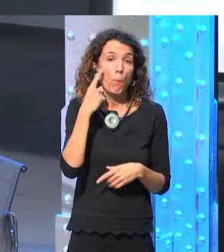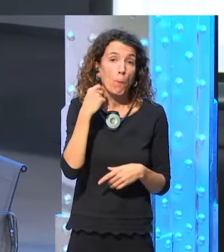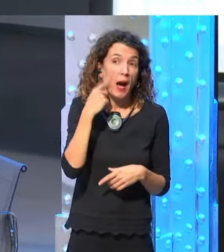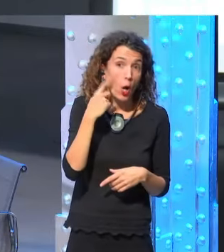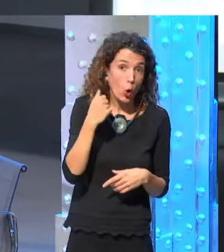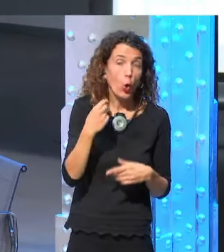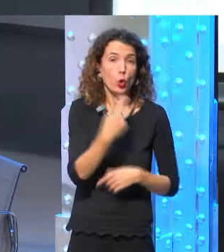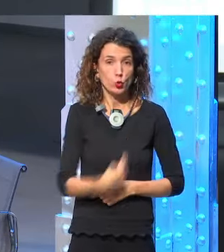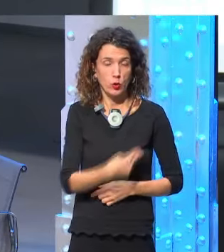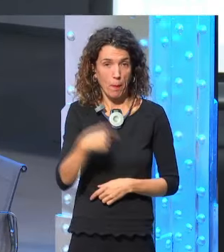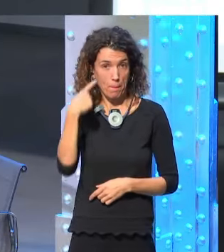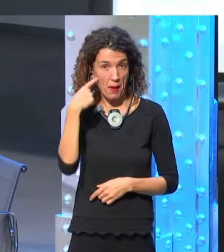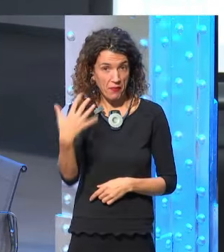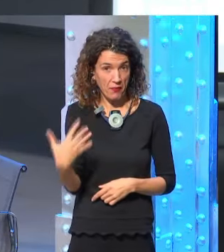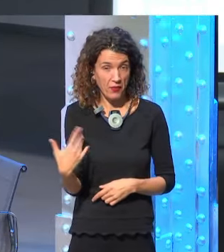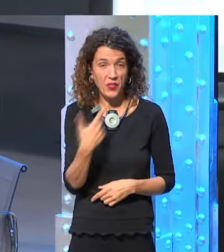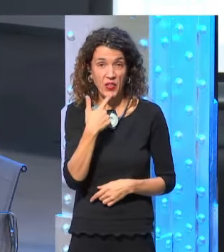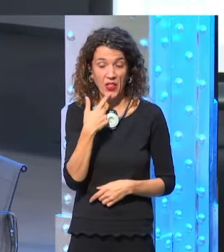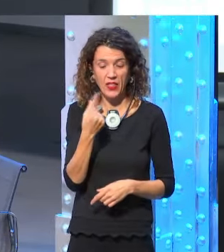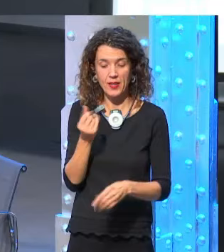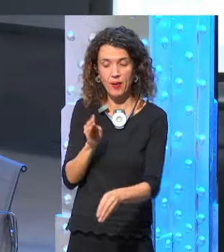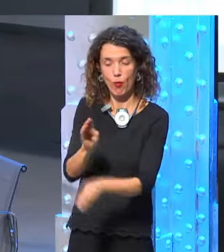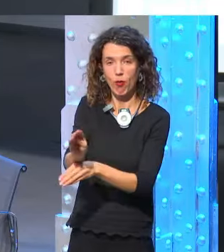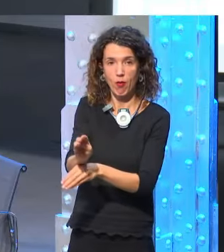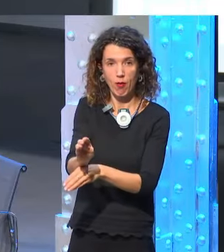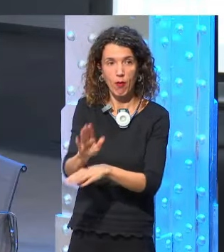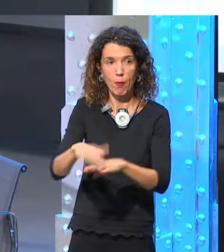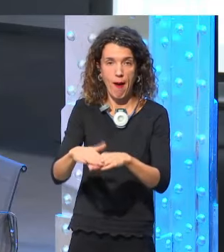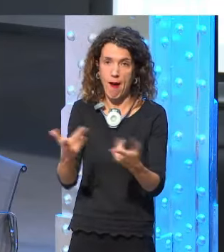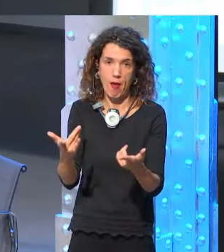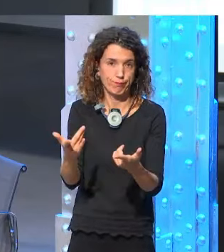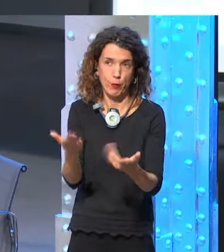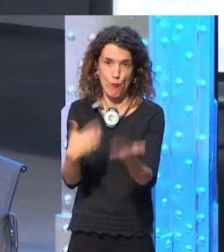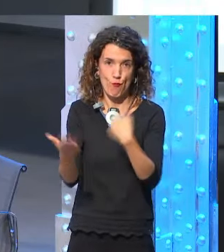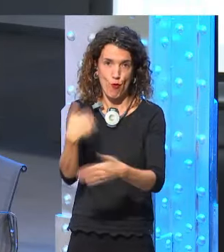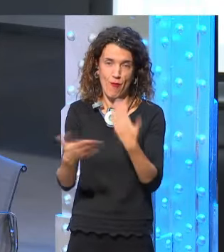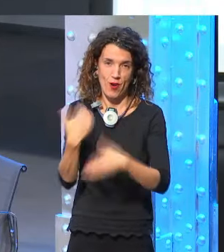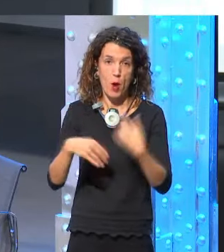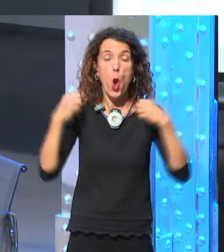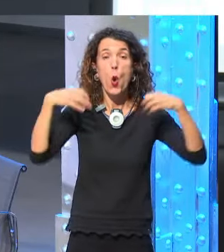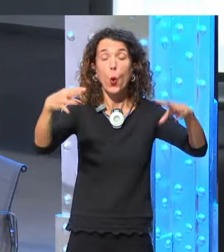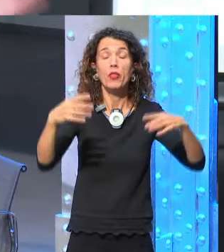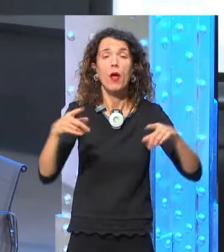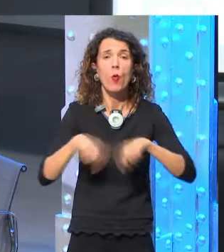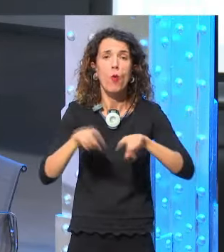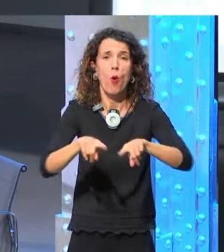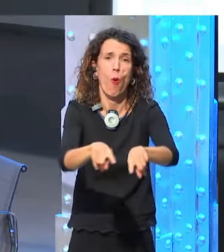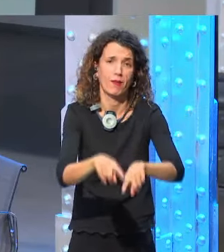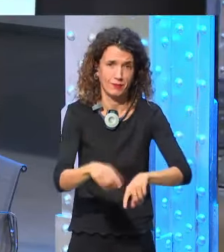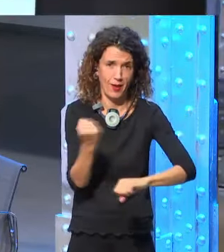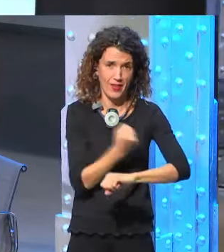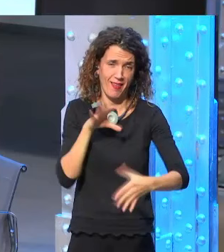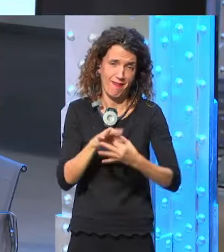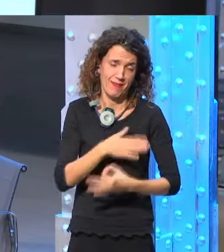more traditional Christmas lighting. But it was up for 5 years. So we've also done houses. Here you see